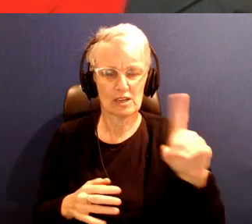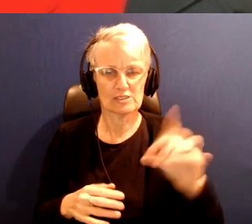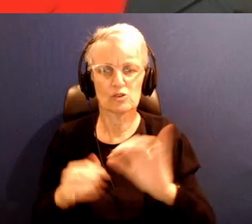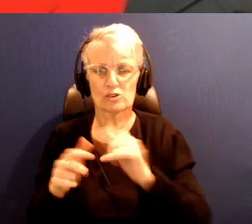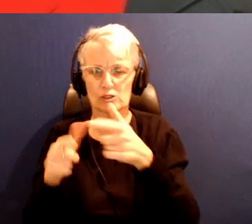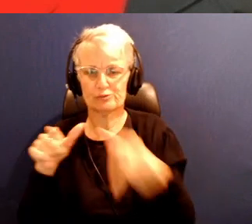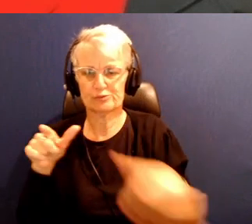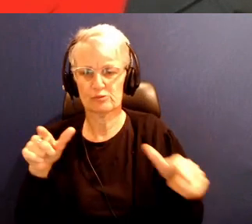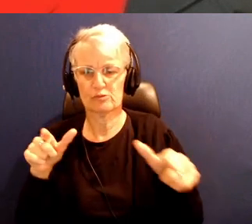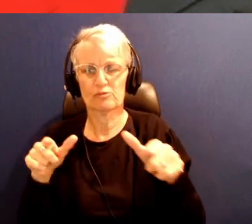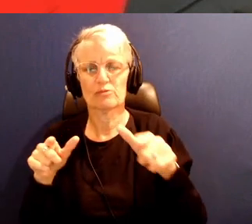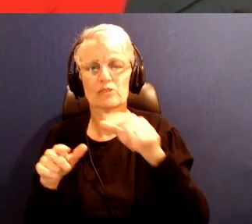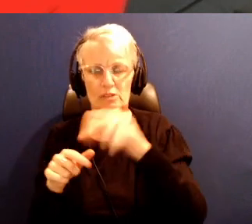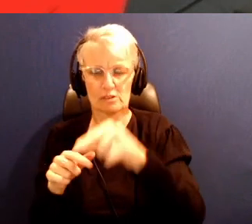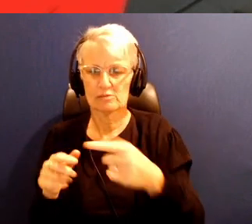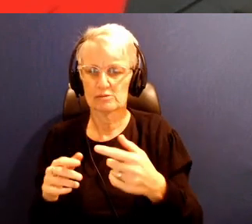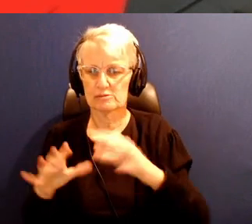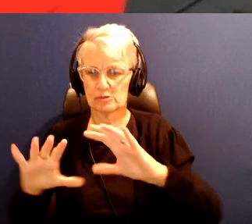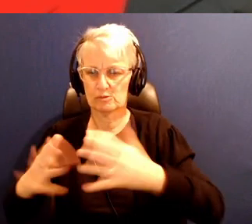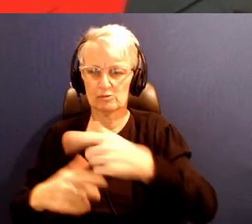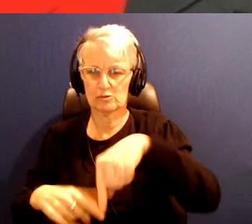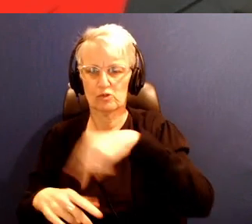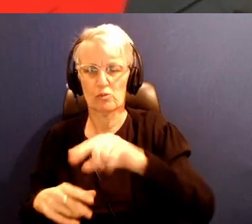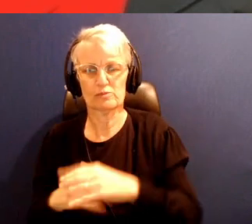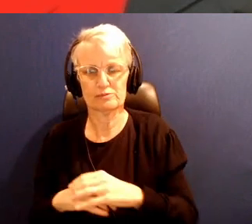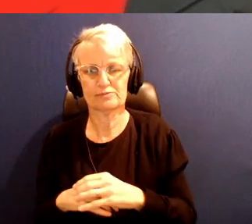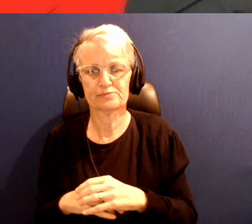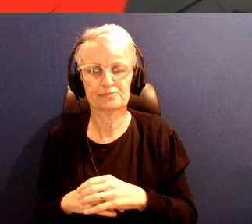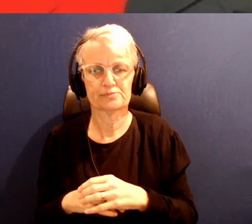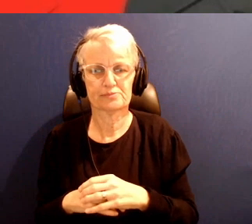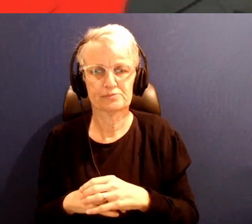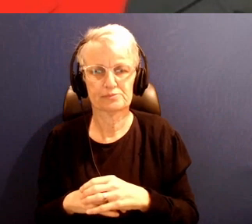the 2S LGBTQI+ community.